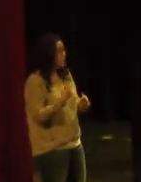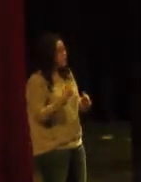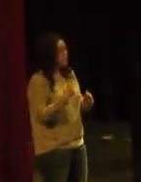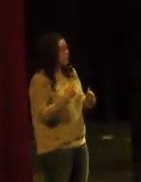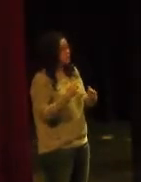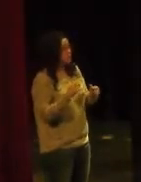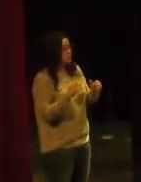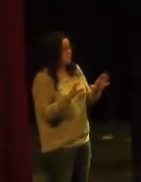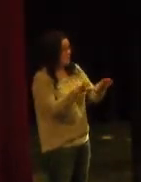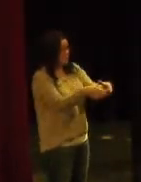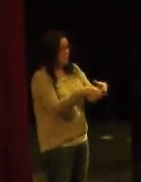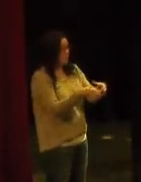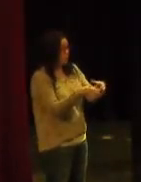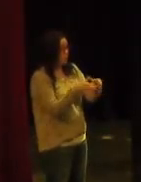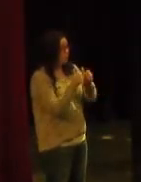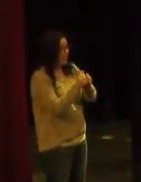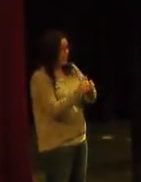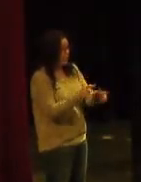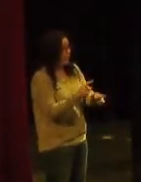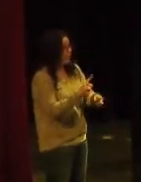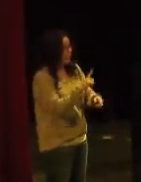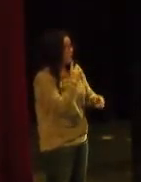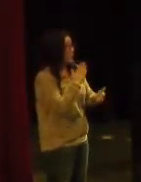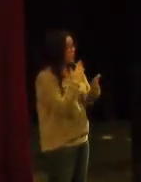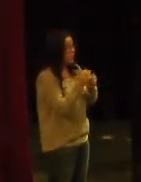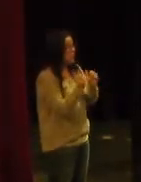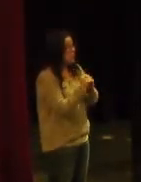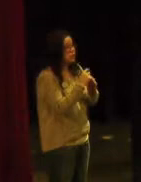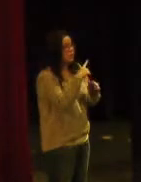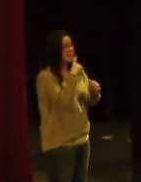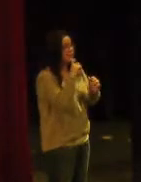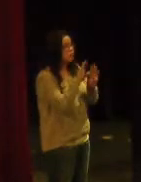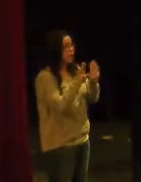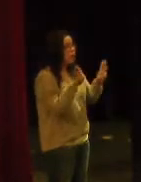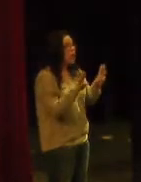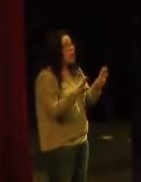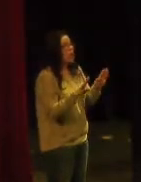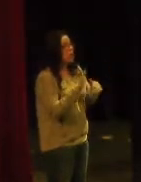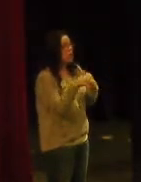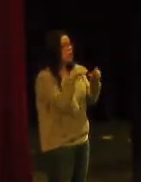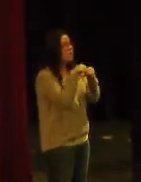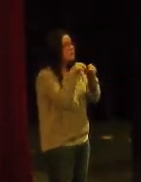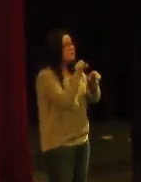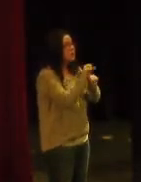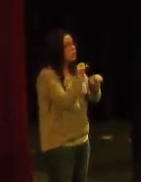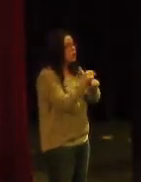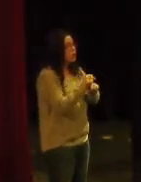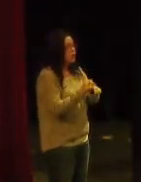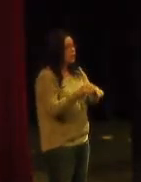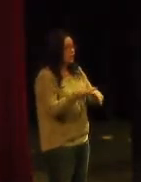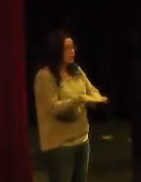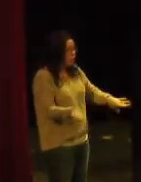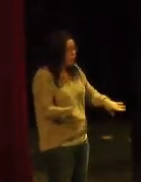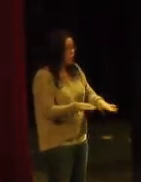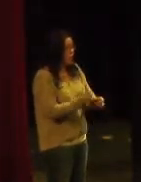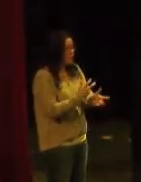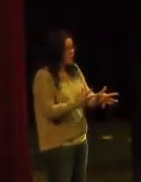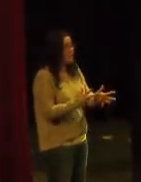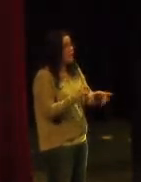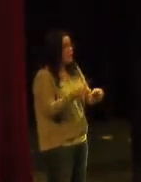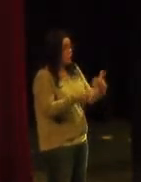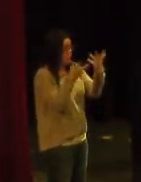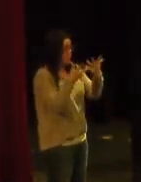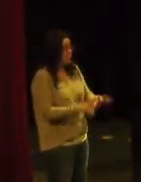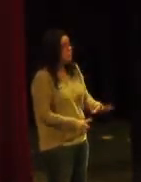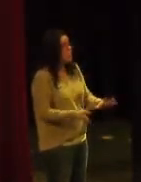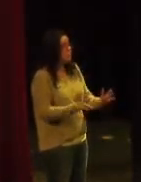together. And they were really good at doing the drywall and doing all the interior work, the floorboards and all that sort of thing. And when they were done,